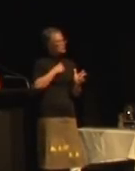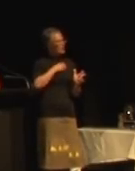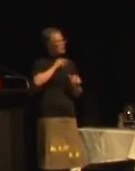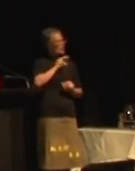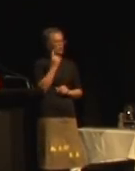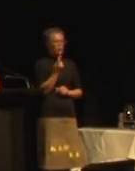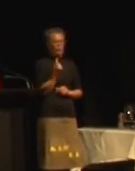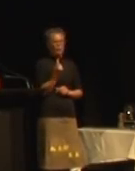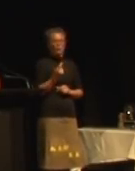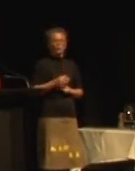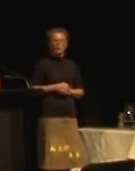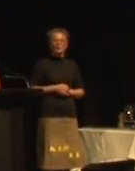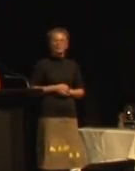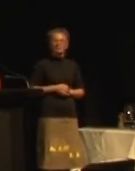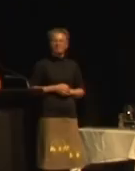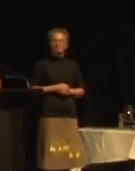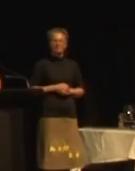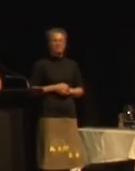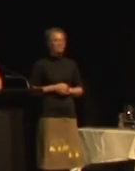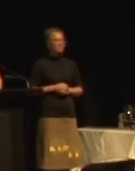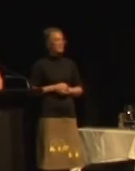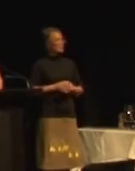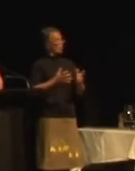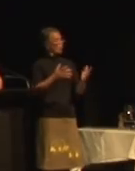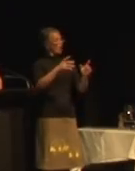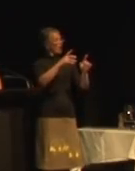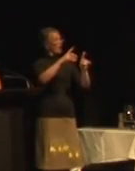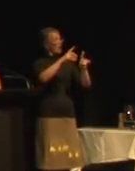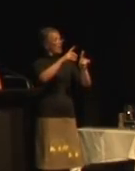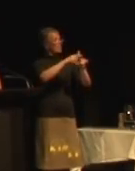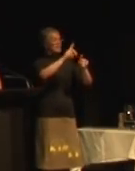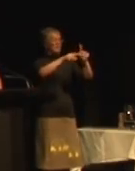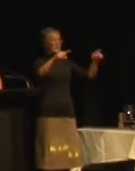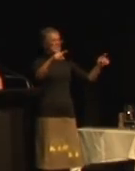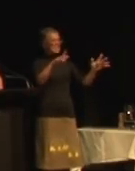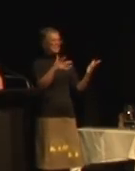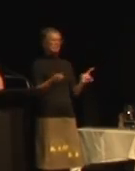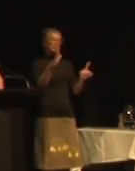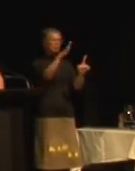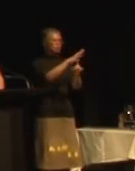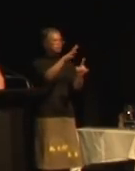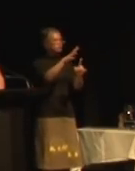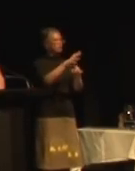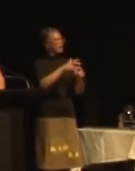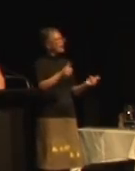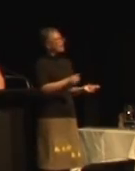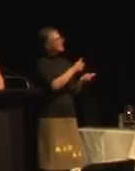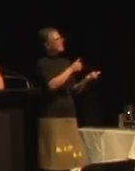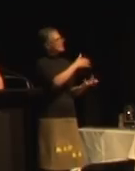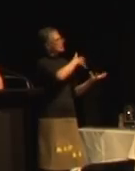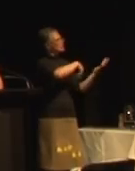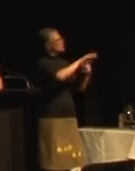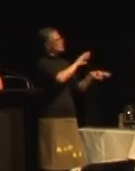So for groups that value innovation and new ideas, diversity is key. There's plenty of social science research out there that demonstrate